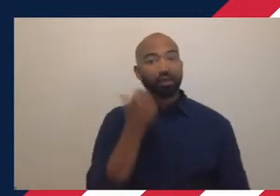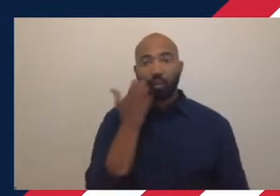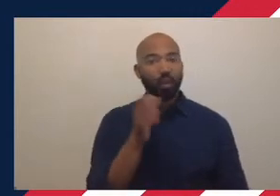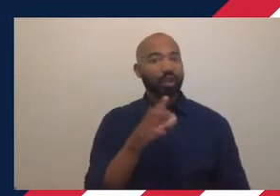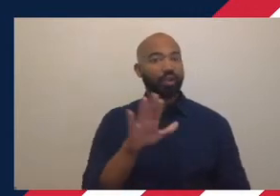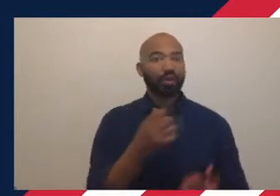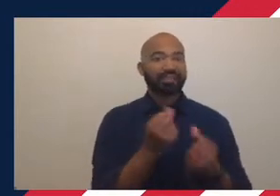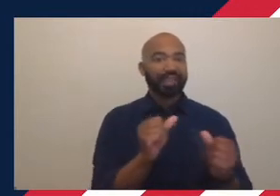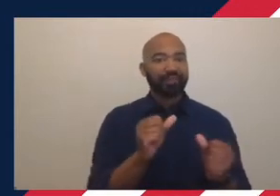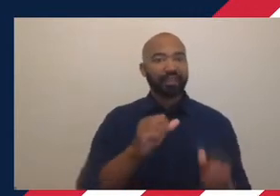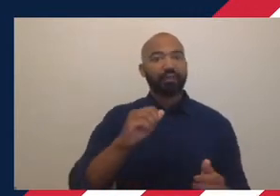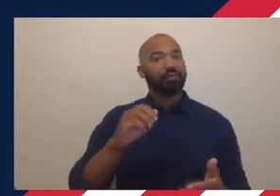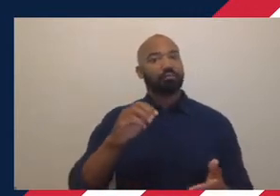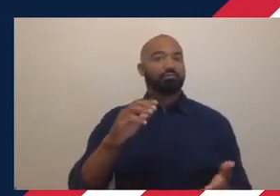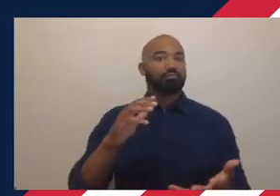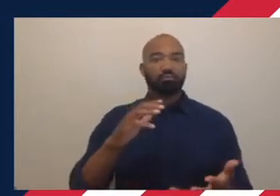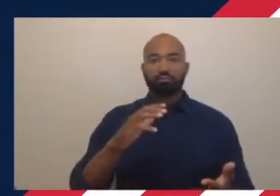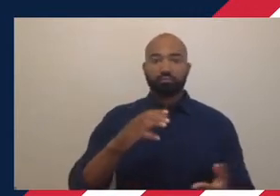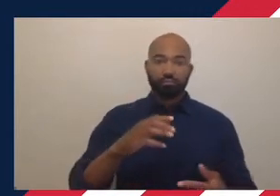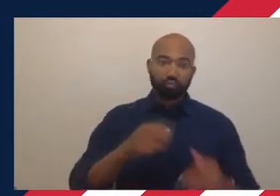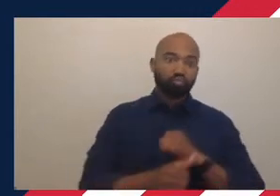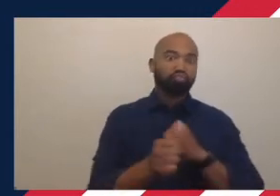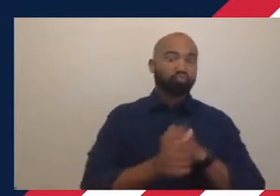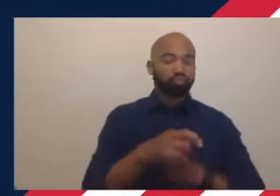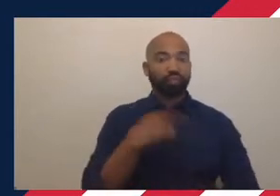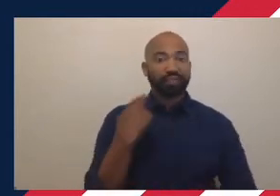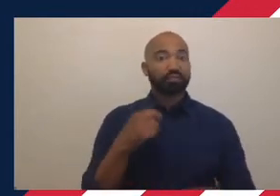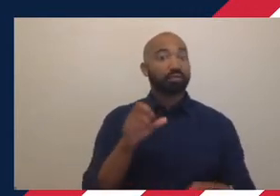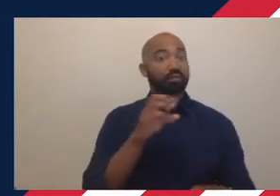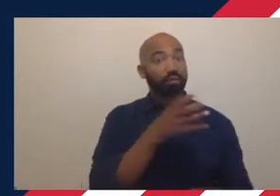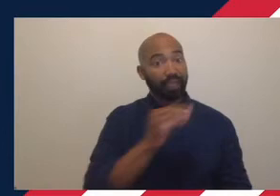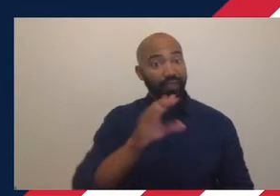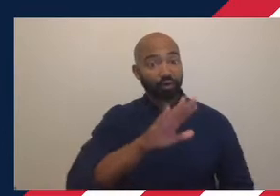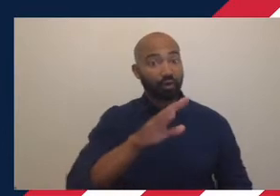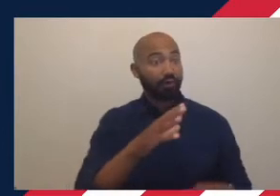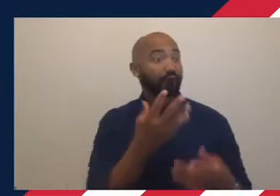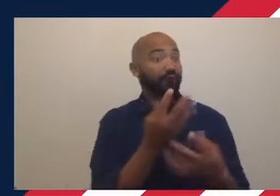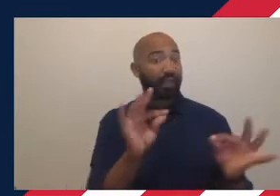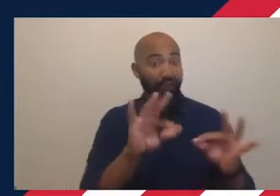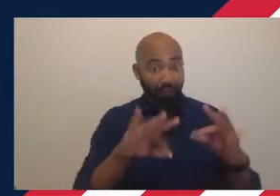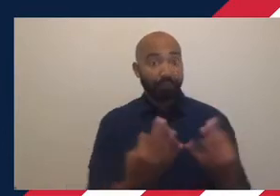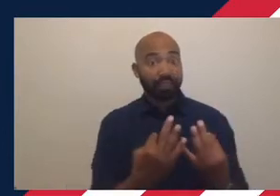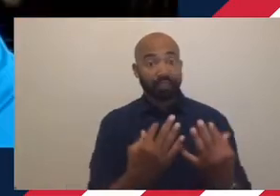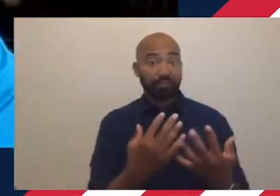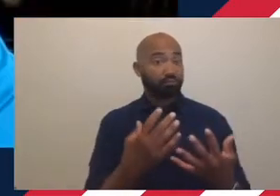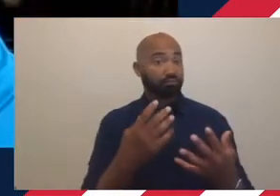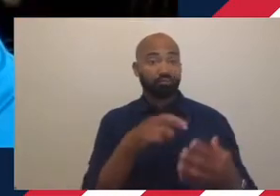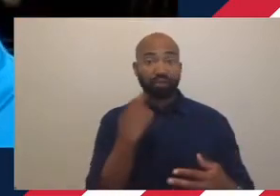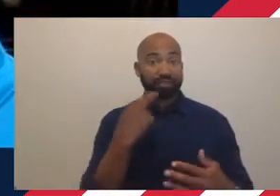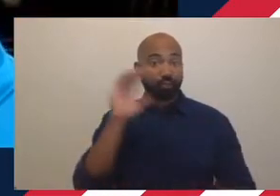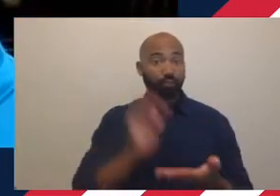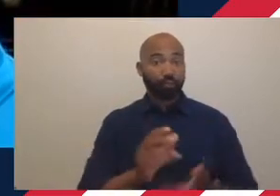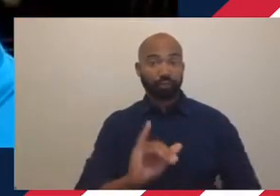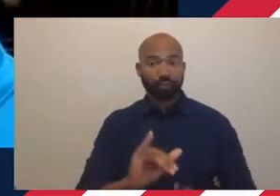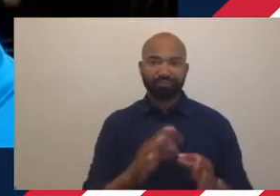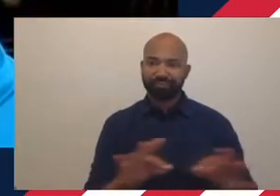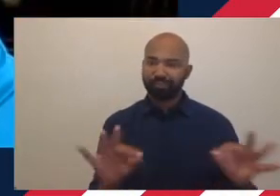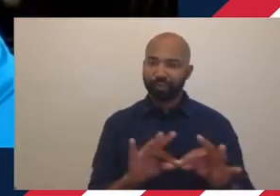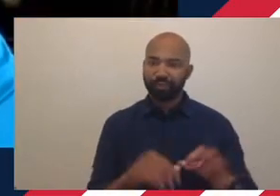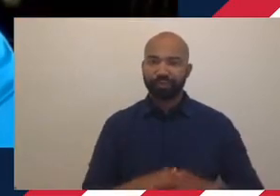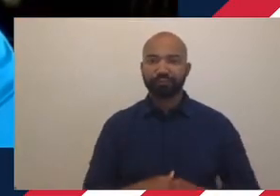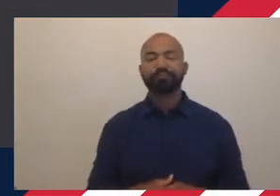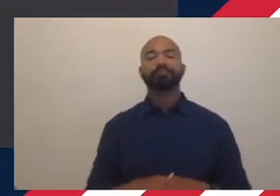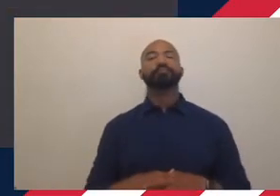because you don't have proper protective equipment. Thank you very much. Thank you. And Congresswoman Clark has a